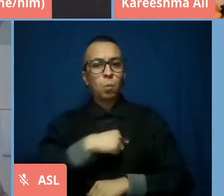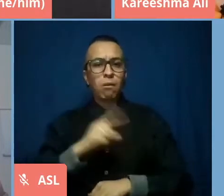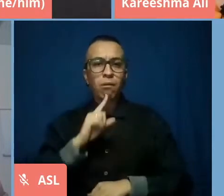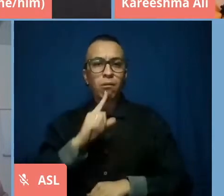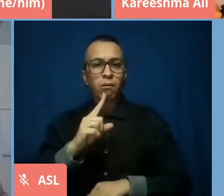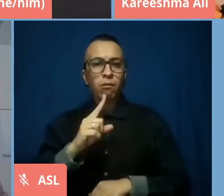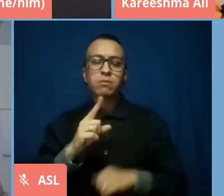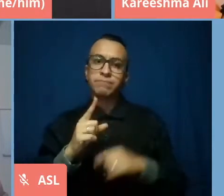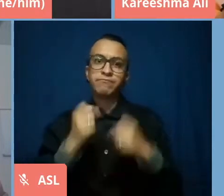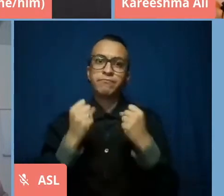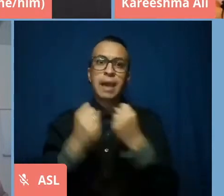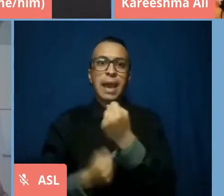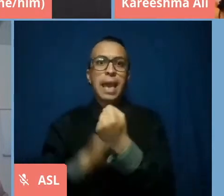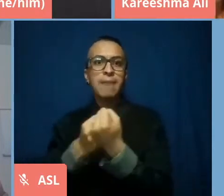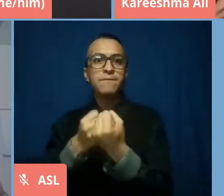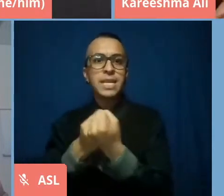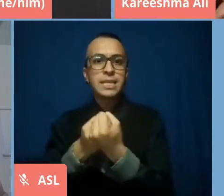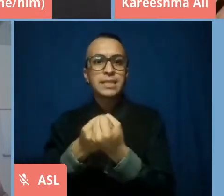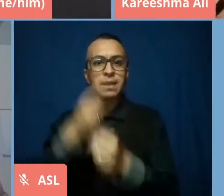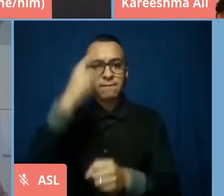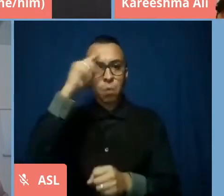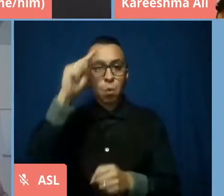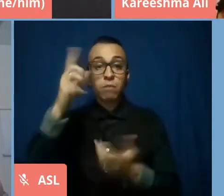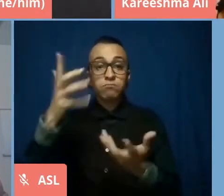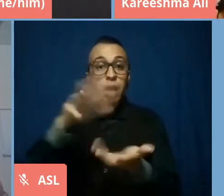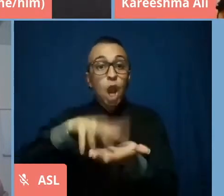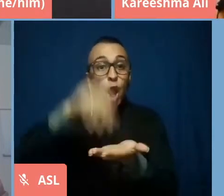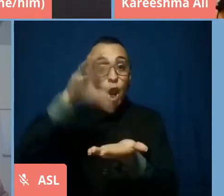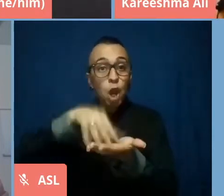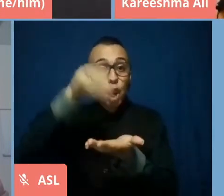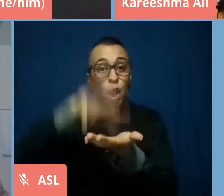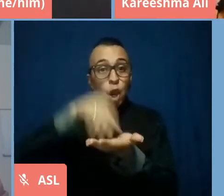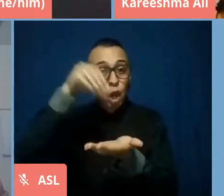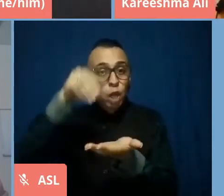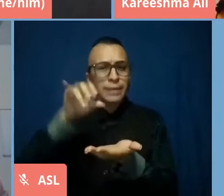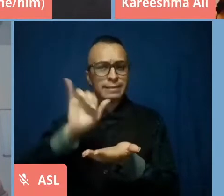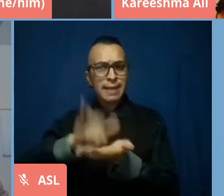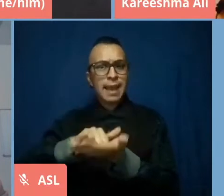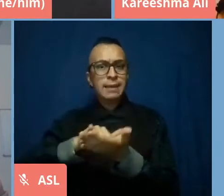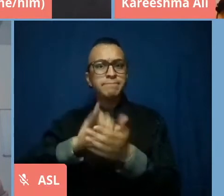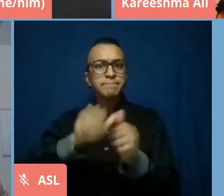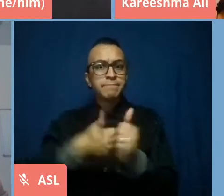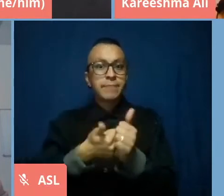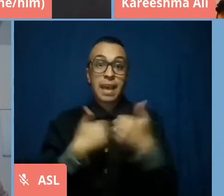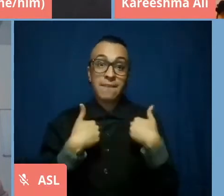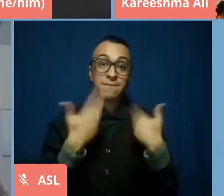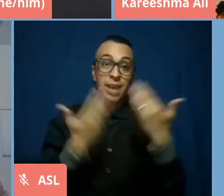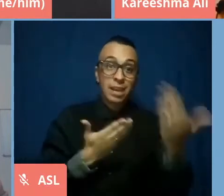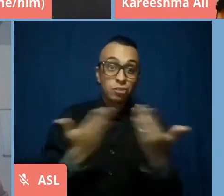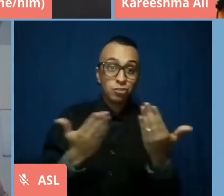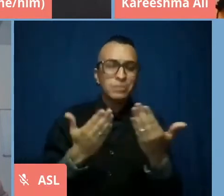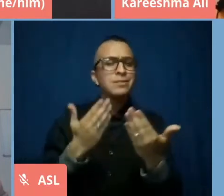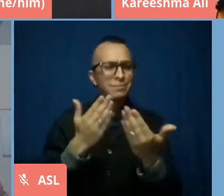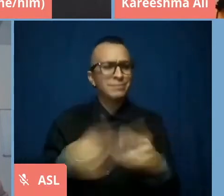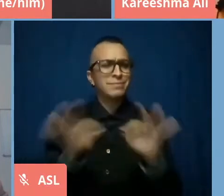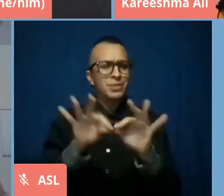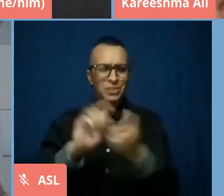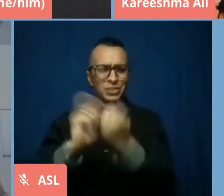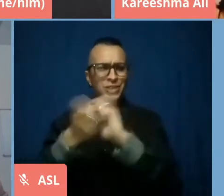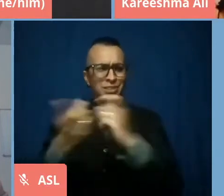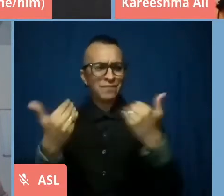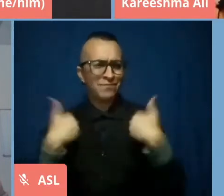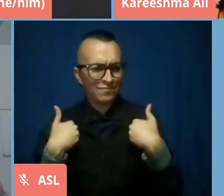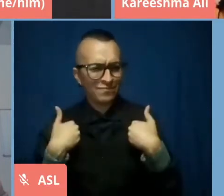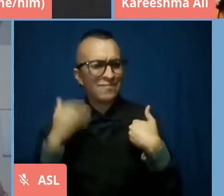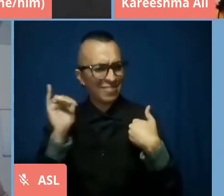big advocates of that learning happening in service of action and in service of change. So I'm